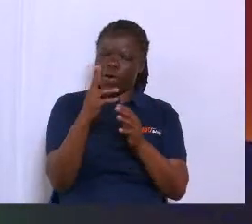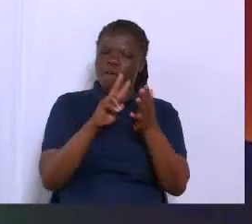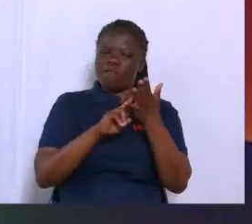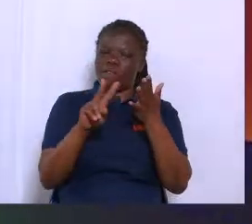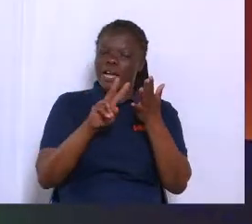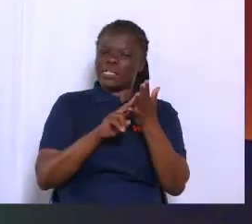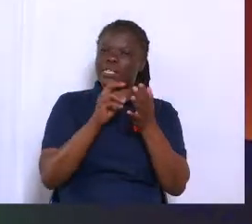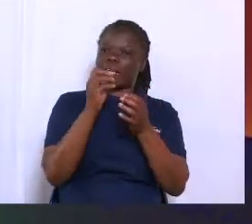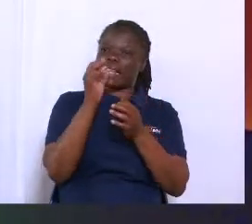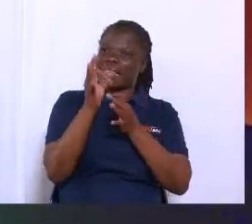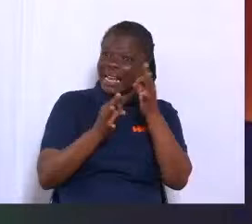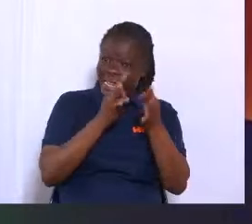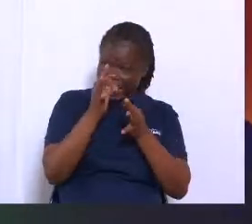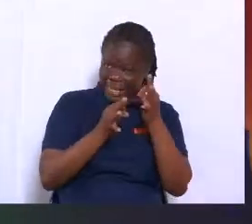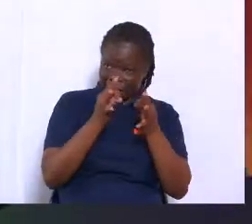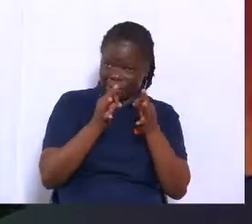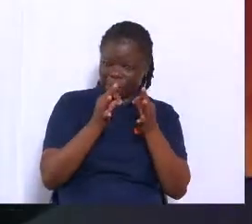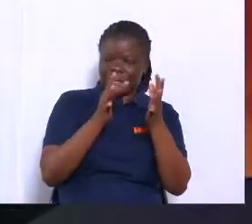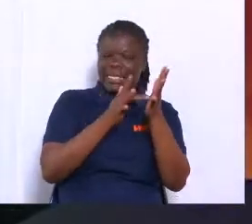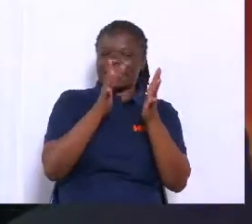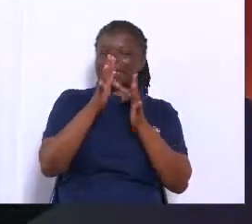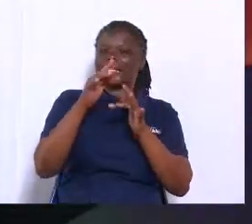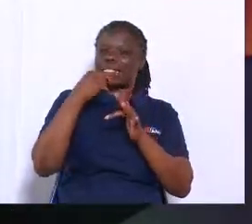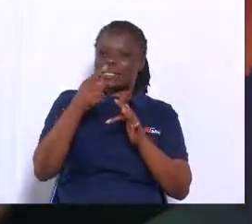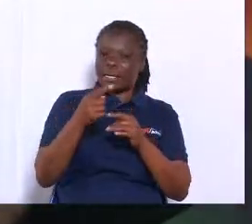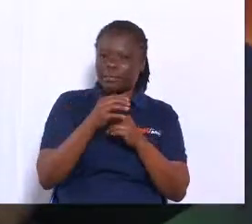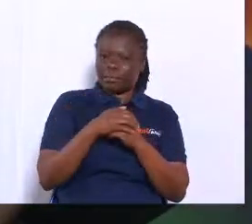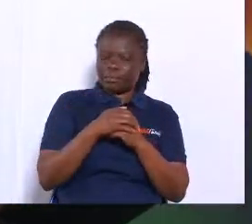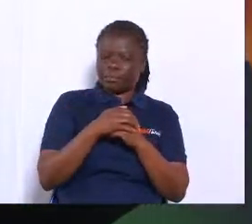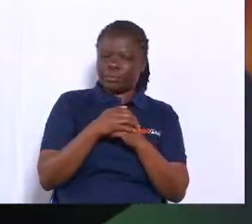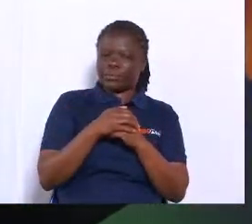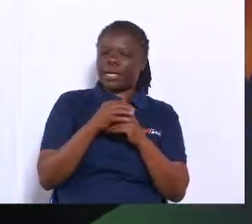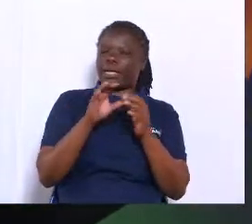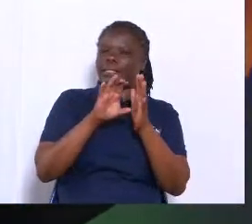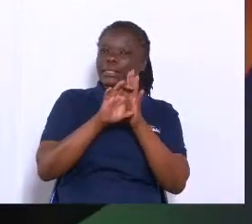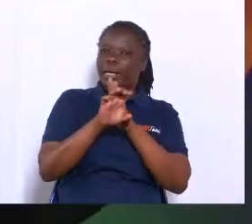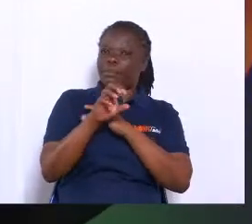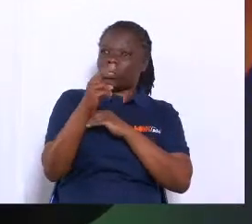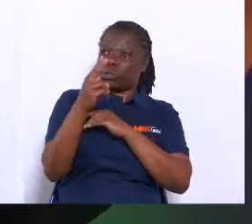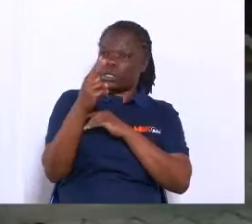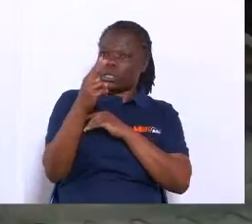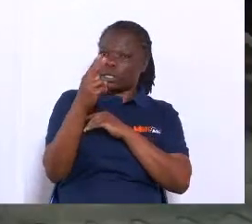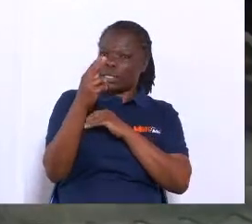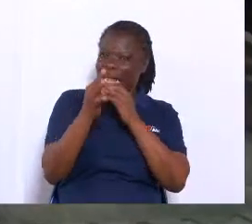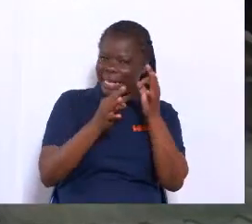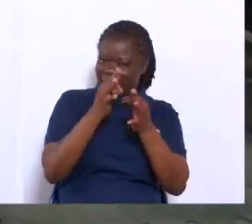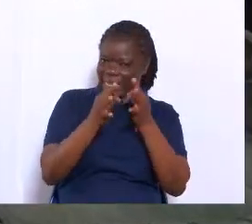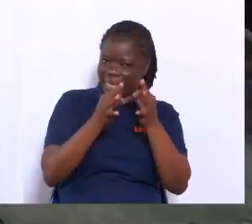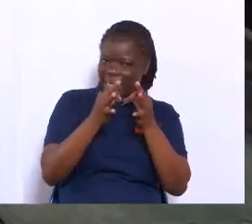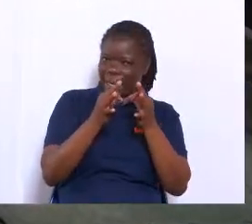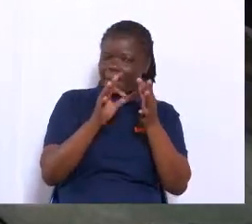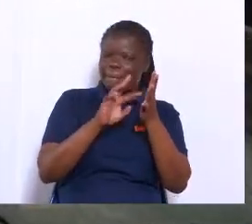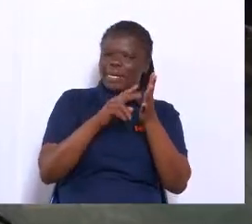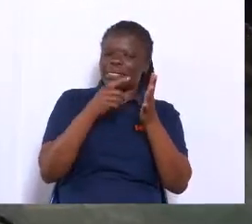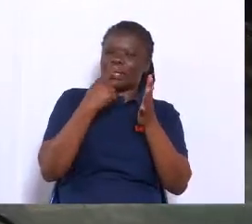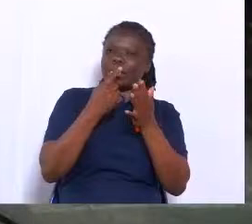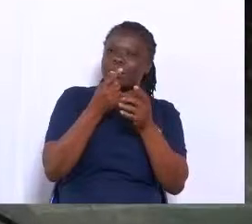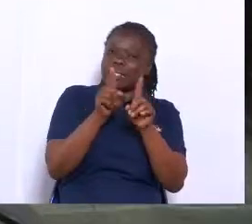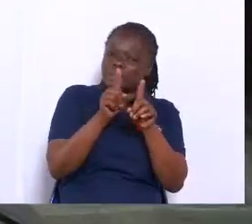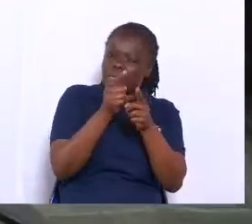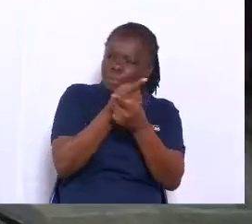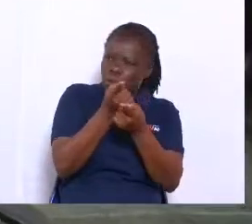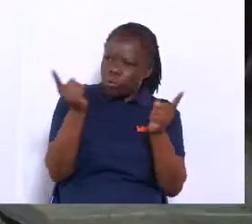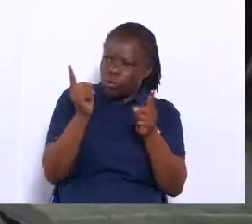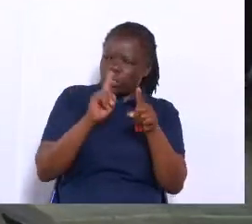words. Jesus said this, Matthew 24, verse 33, "So you also, when you